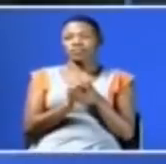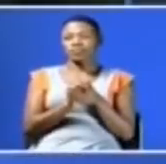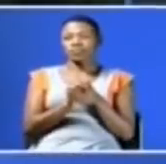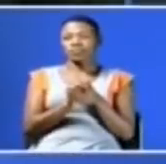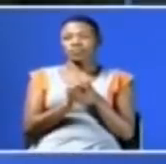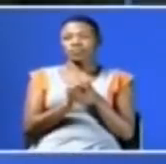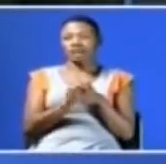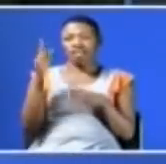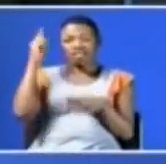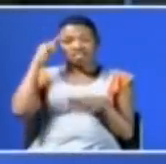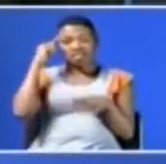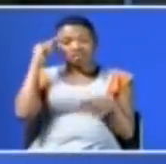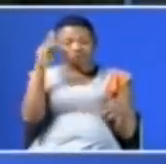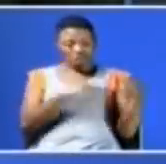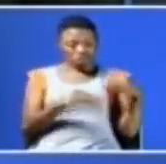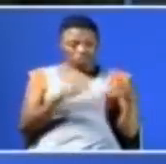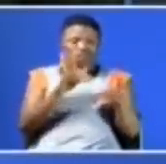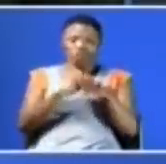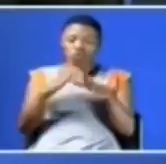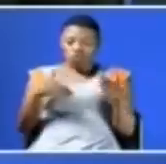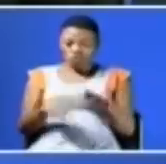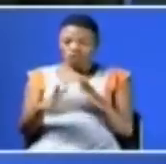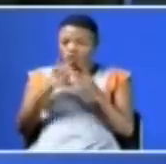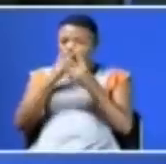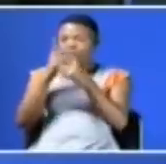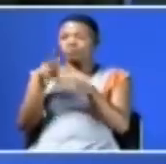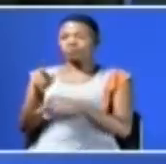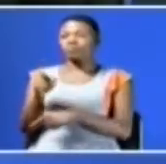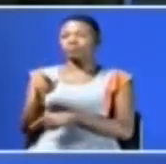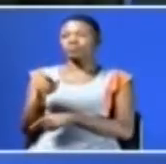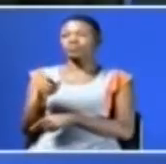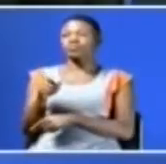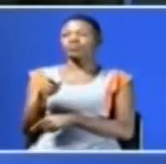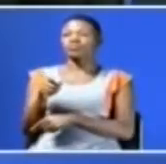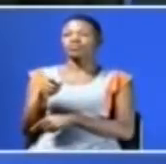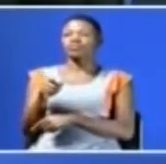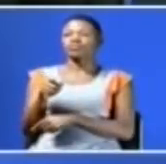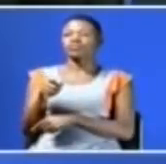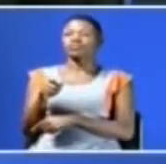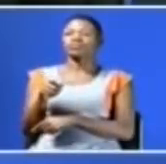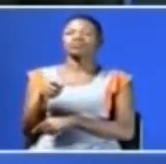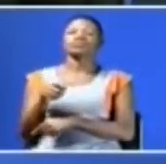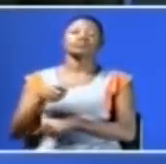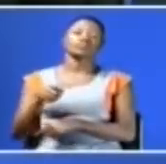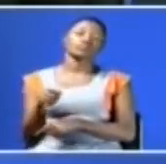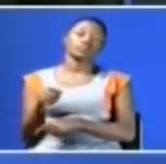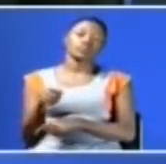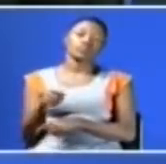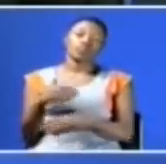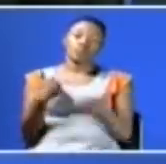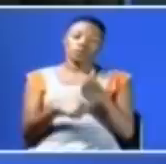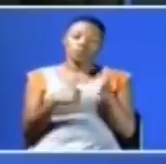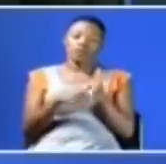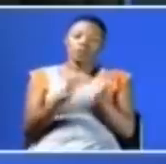I think corruption is a good lens to view this. Eh? Yeah. The lame duck politics and all of that. I think the problem with